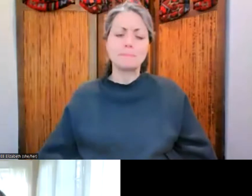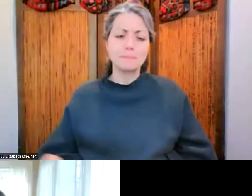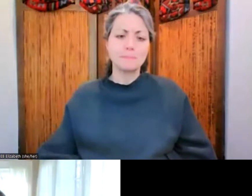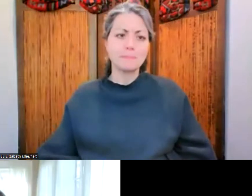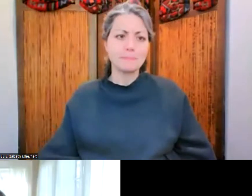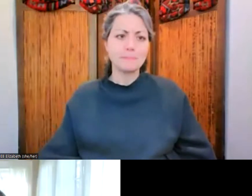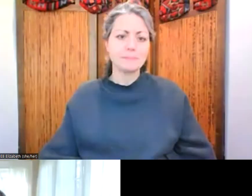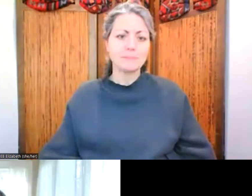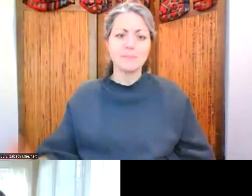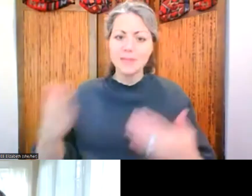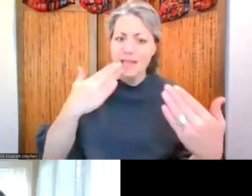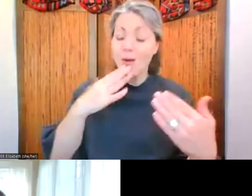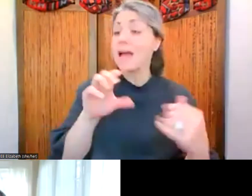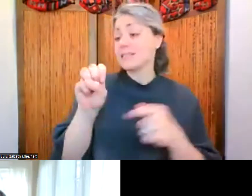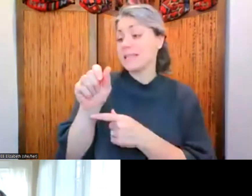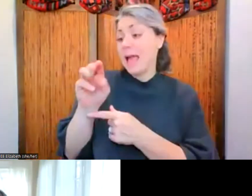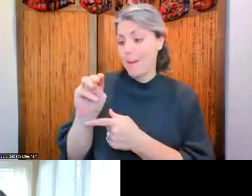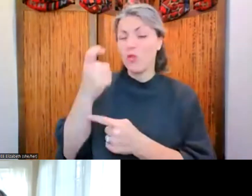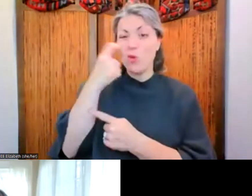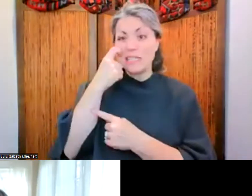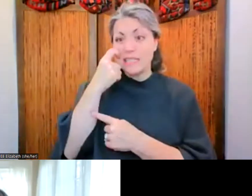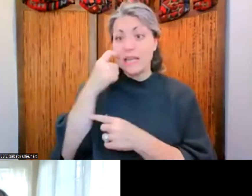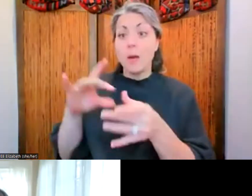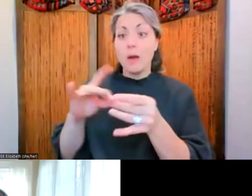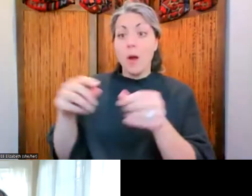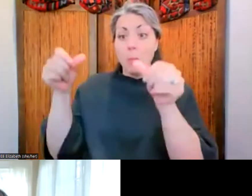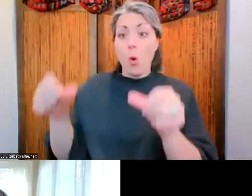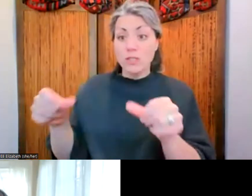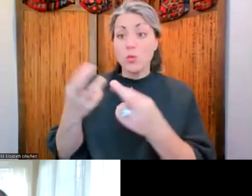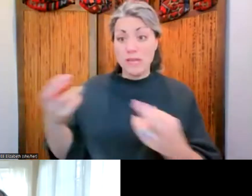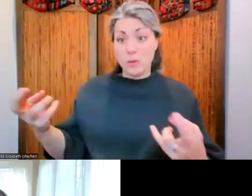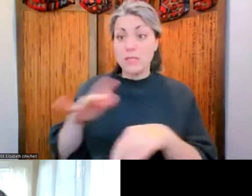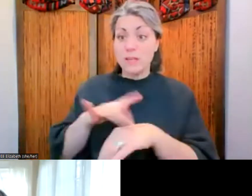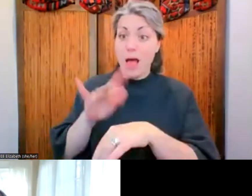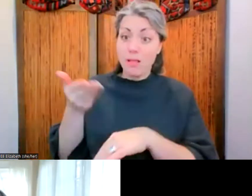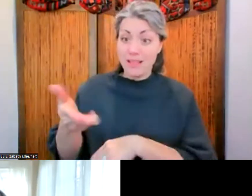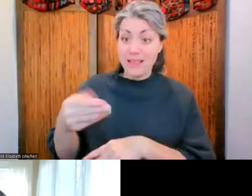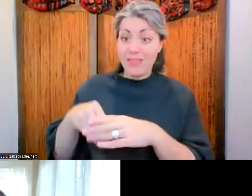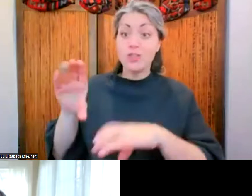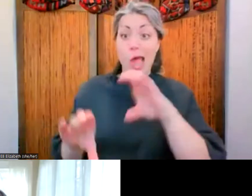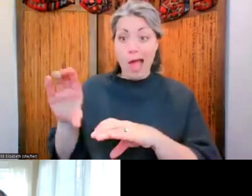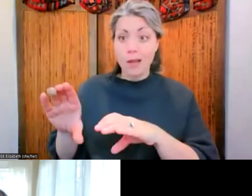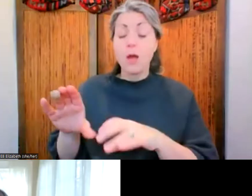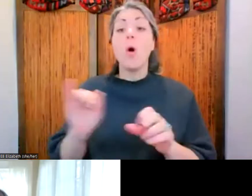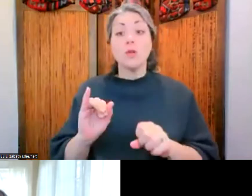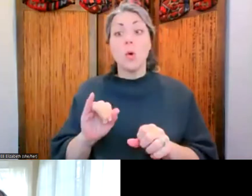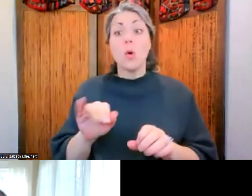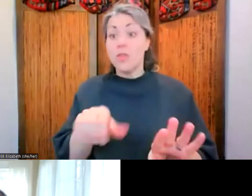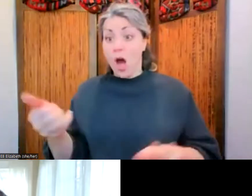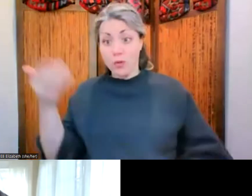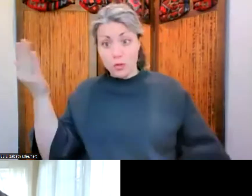Thank you. And Sam just posted the resources in the chat, and a reminder too that trauma-centered care was covered in a